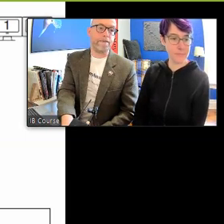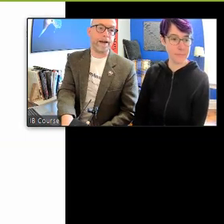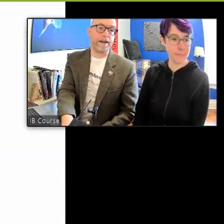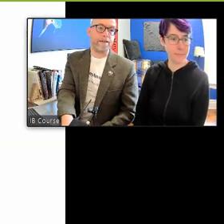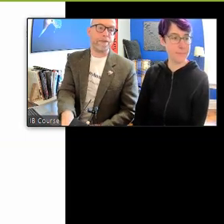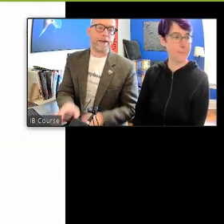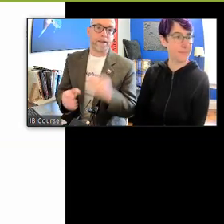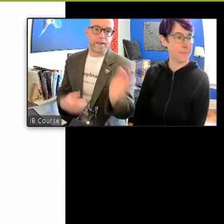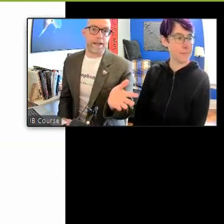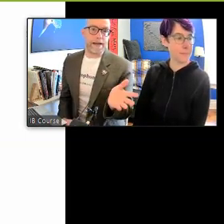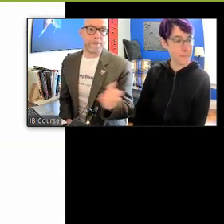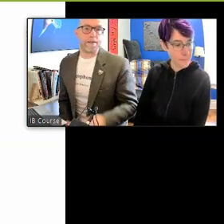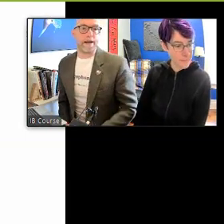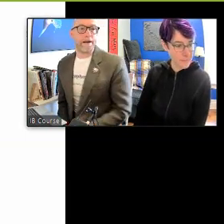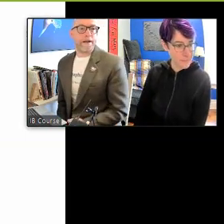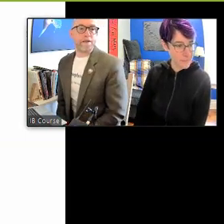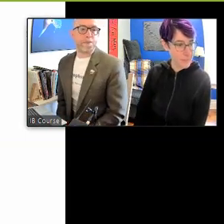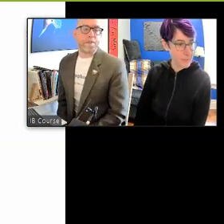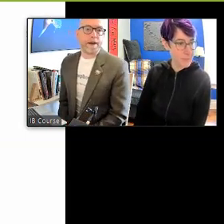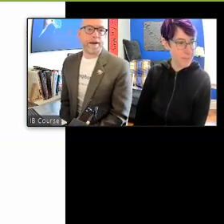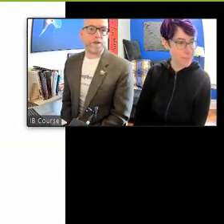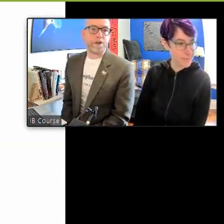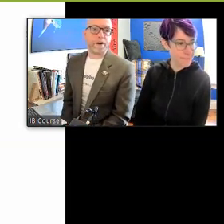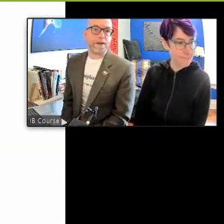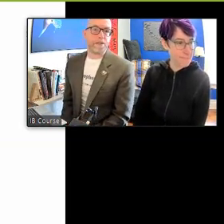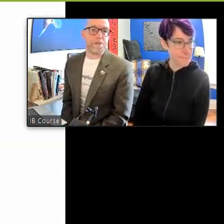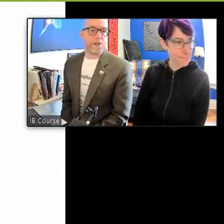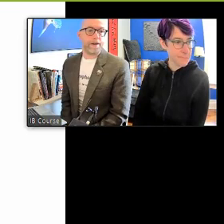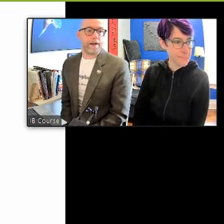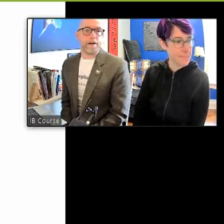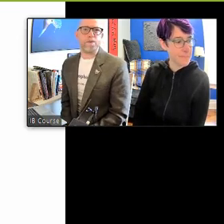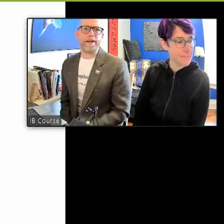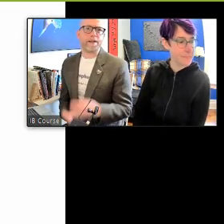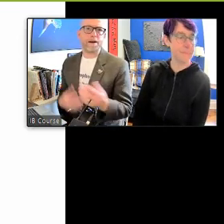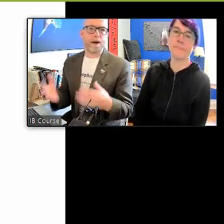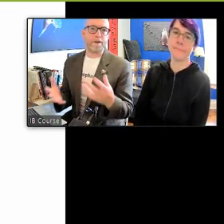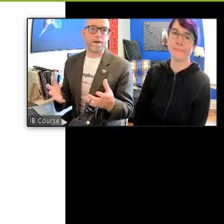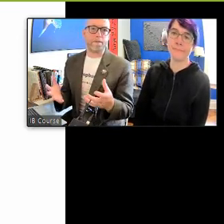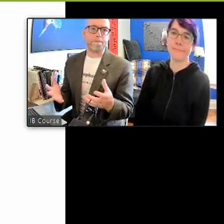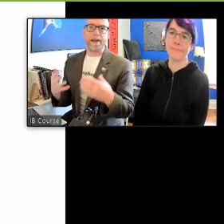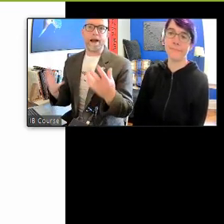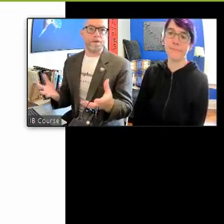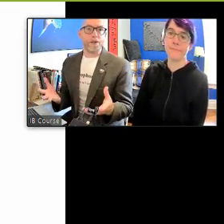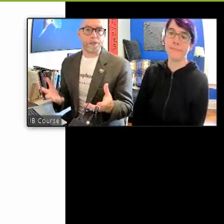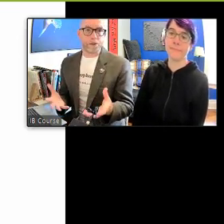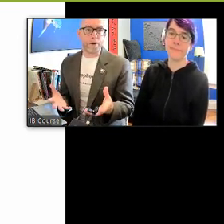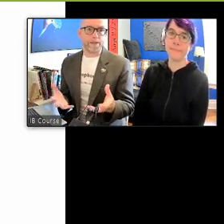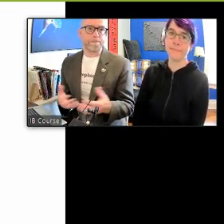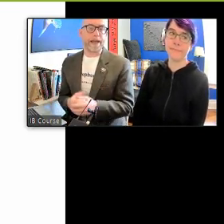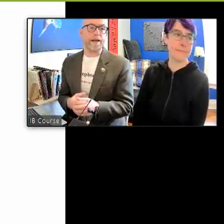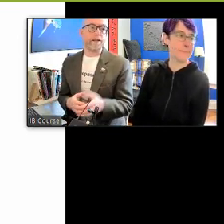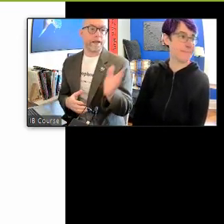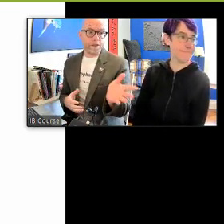in fact, this is the last aside. This is a book by an evolutionary biologist named Sean Carroll who writes kind of popular evolutionary